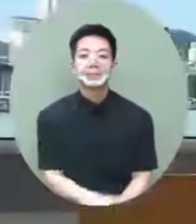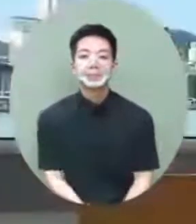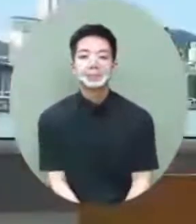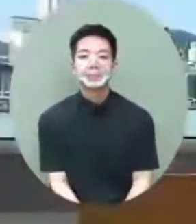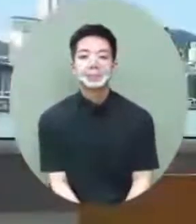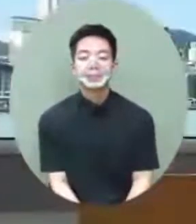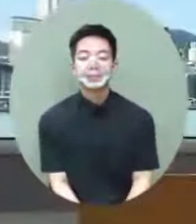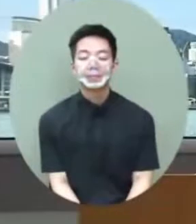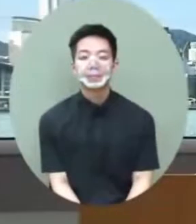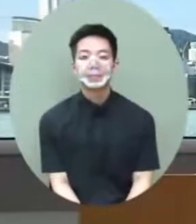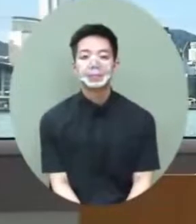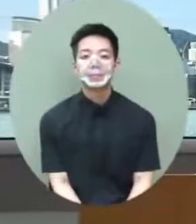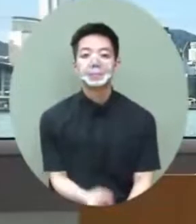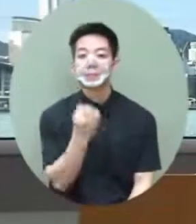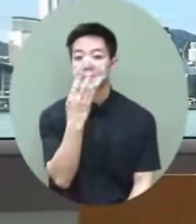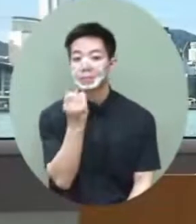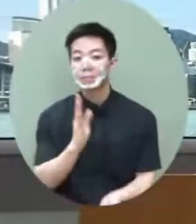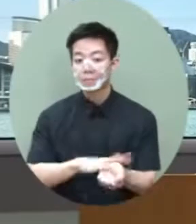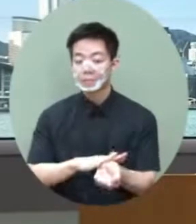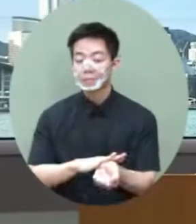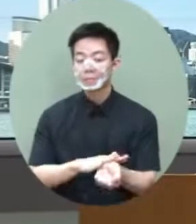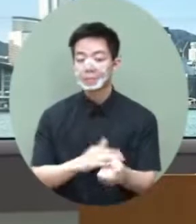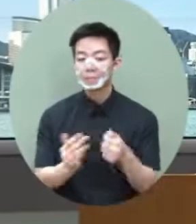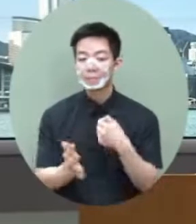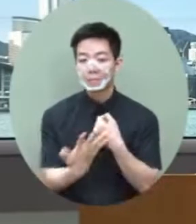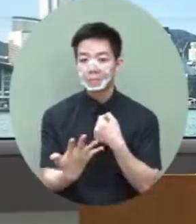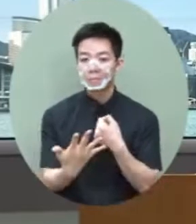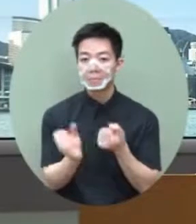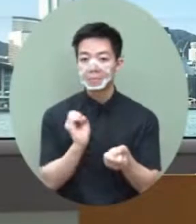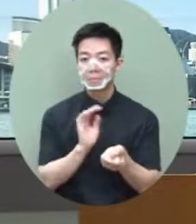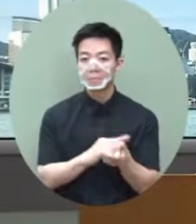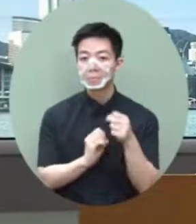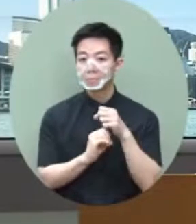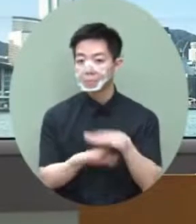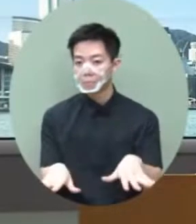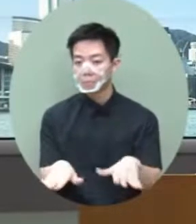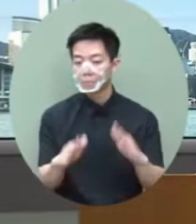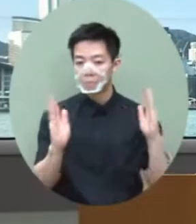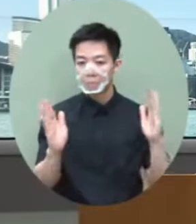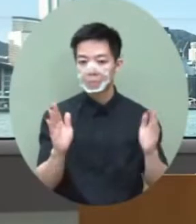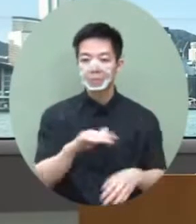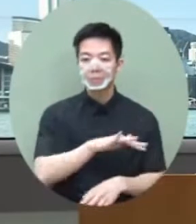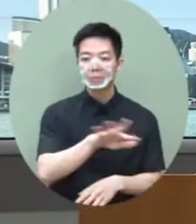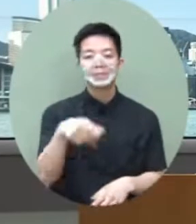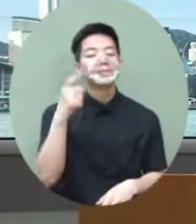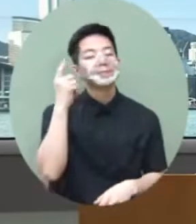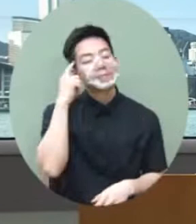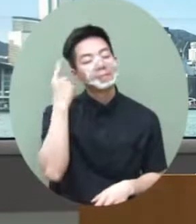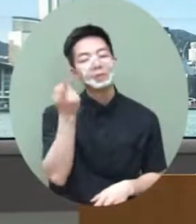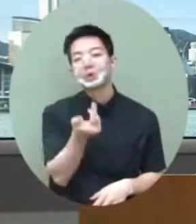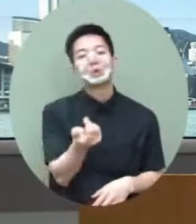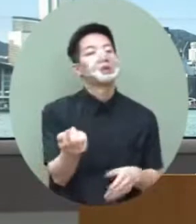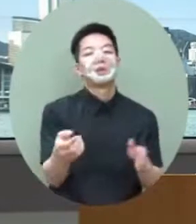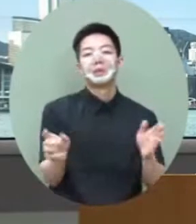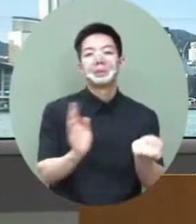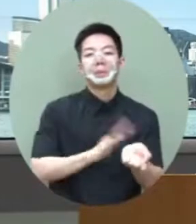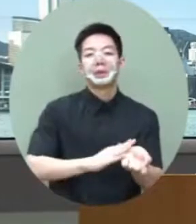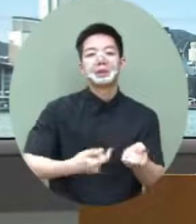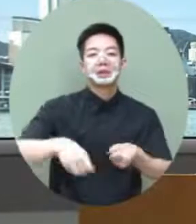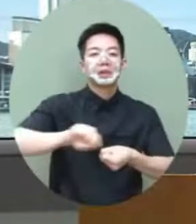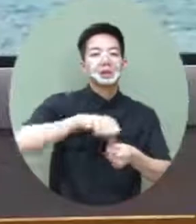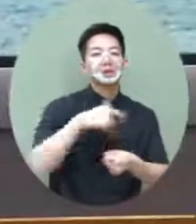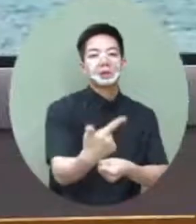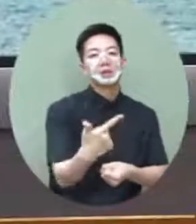any vaccine jab? About the fifth wave of the epidemic, I think we're all aware of